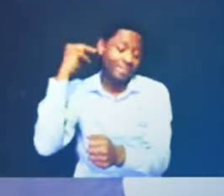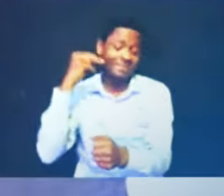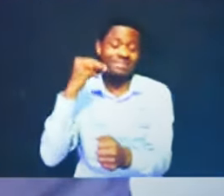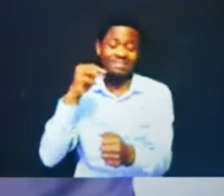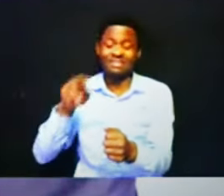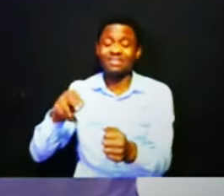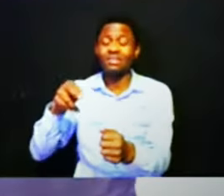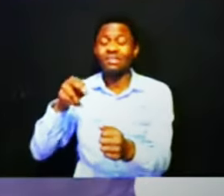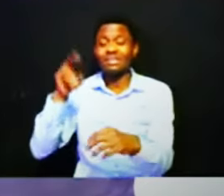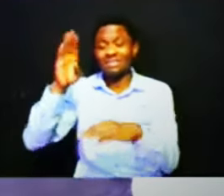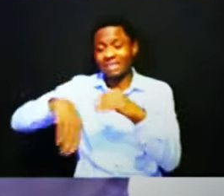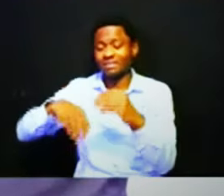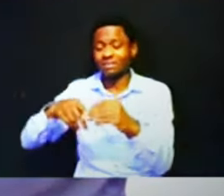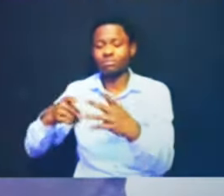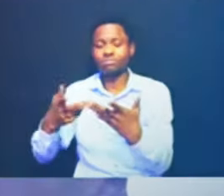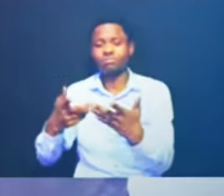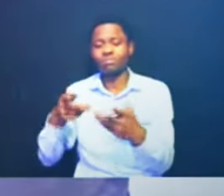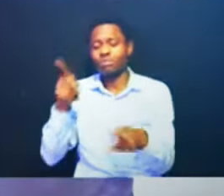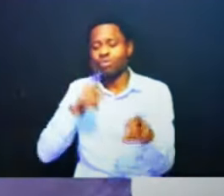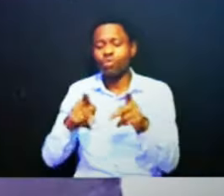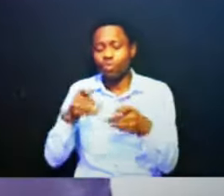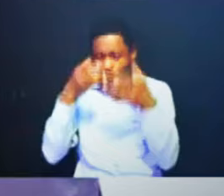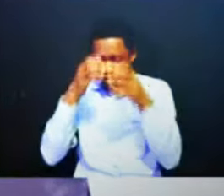na se osachra, na junior.